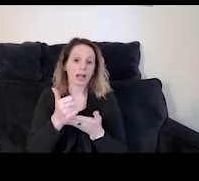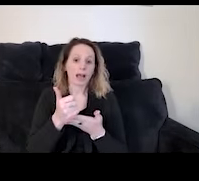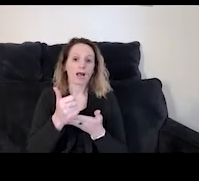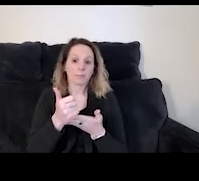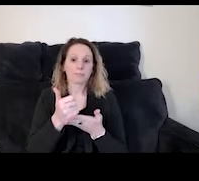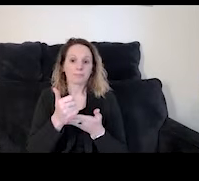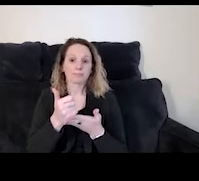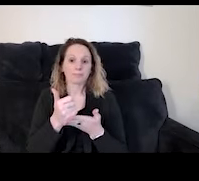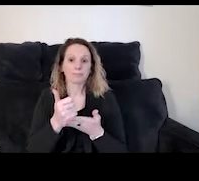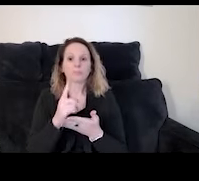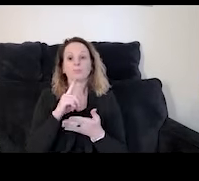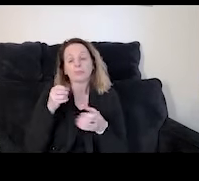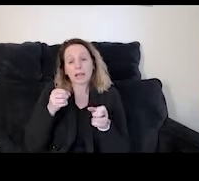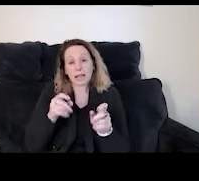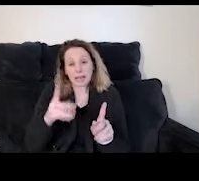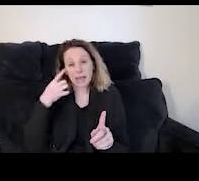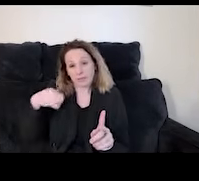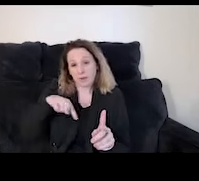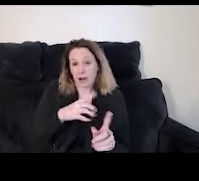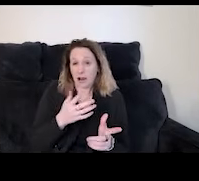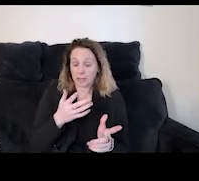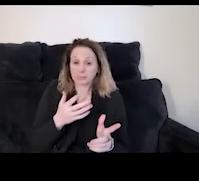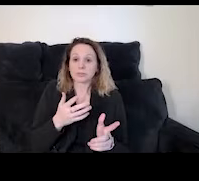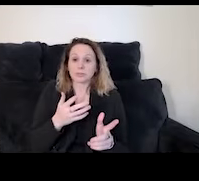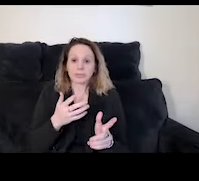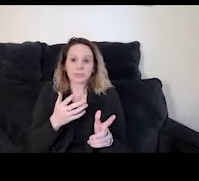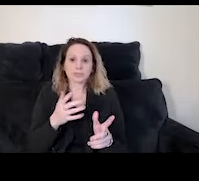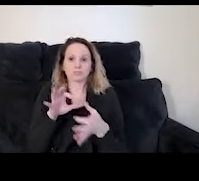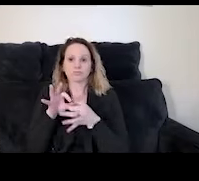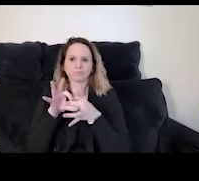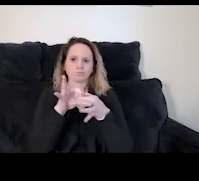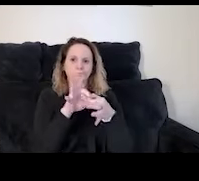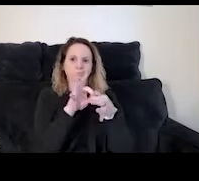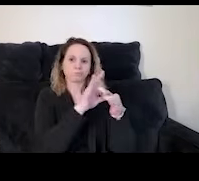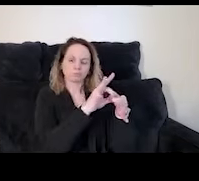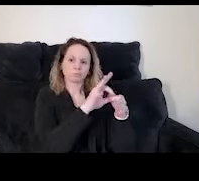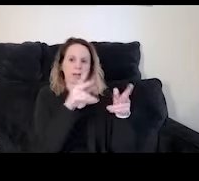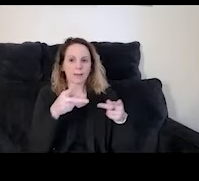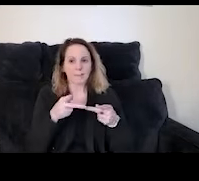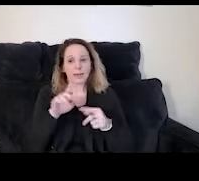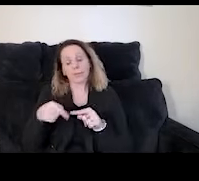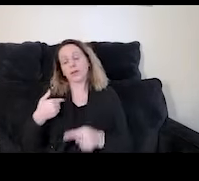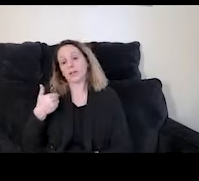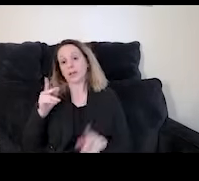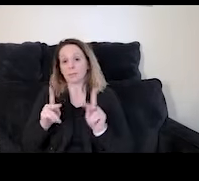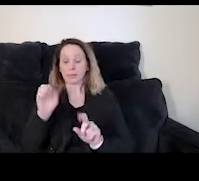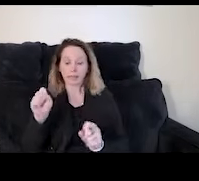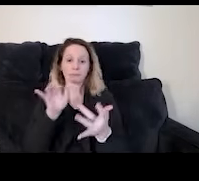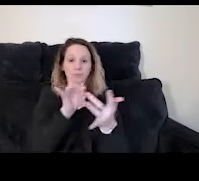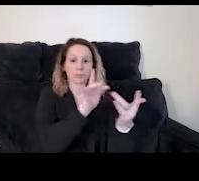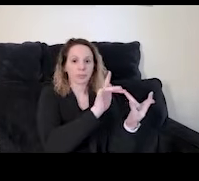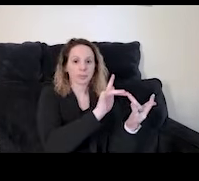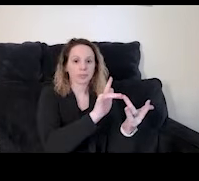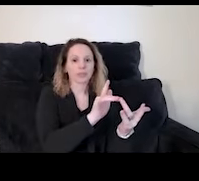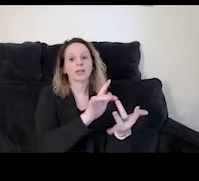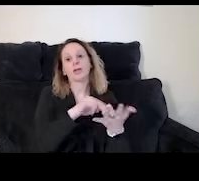it really allows us to connect the dots in a place in which young people reach out. What's also